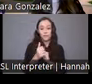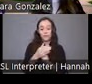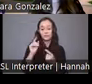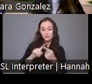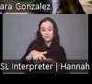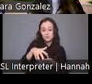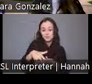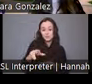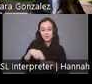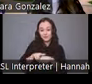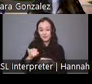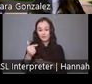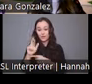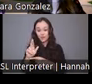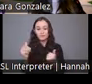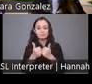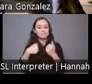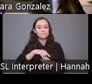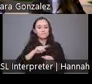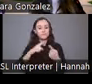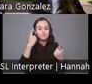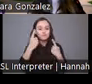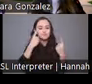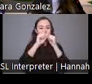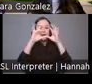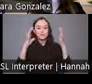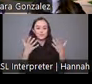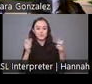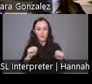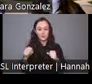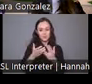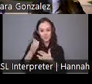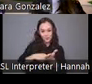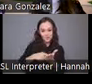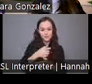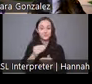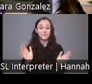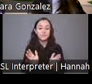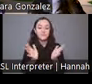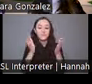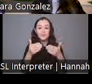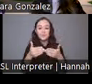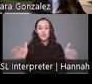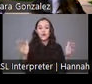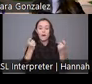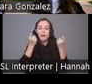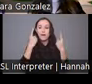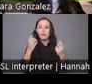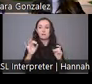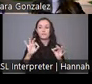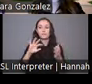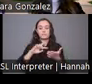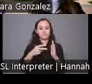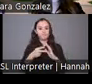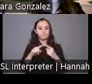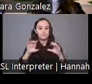reimagine what is possible through archaeology, and it encourages a wider understanding of what it means to do archaeology in